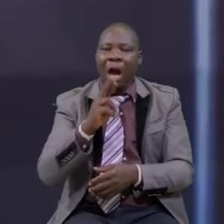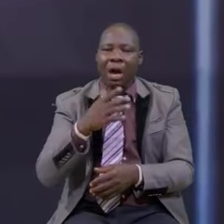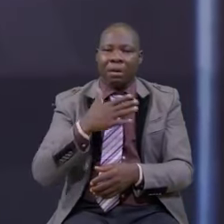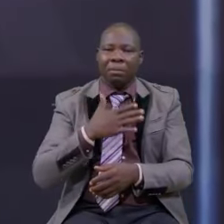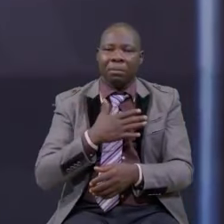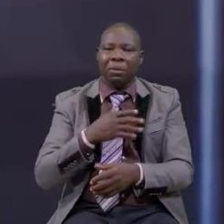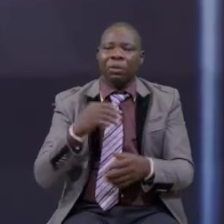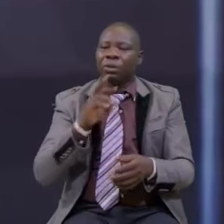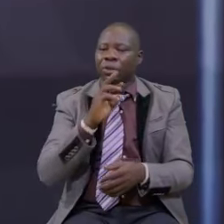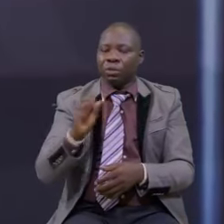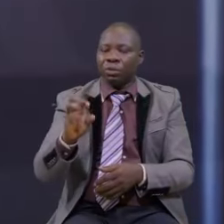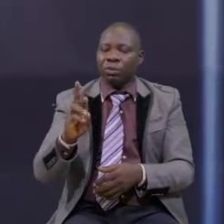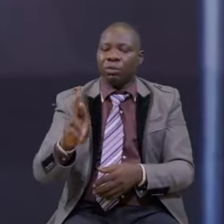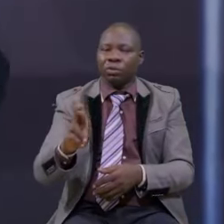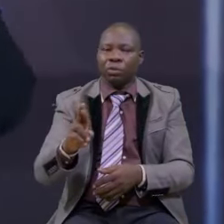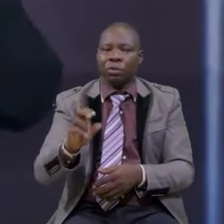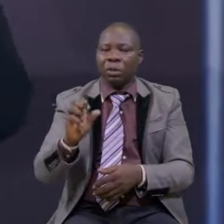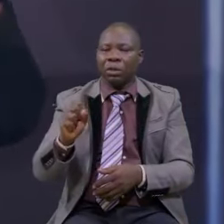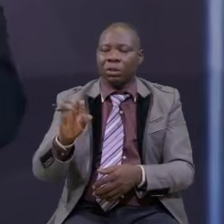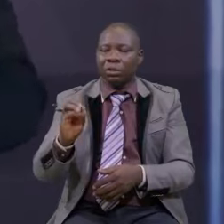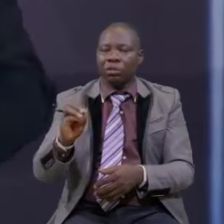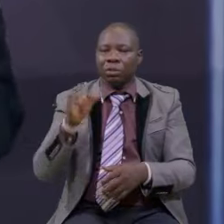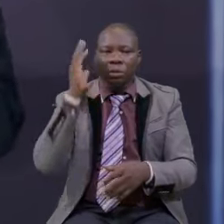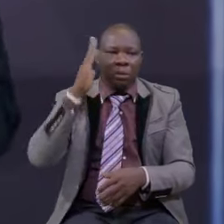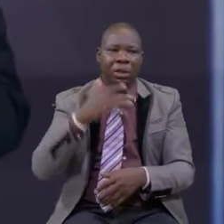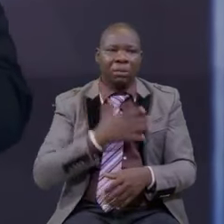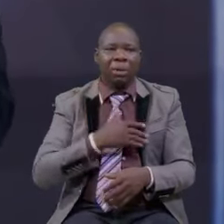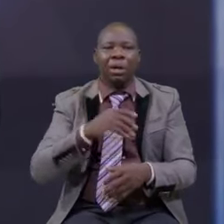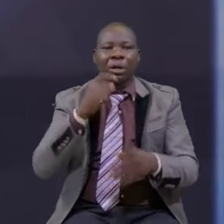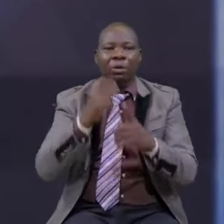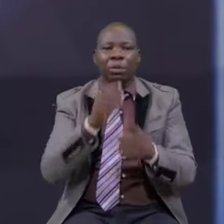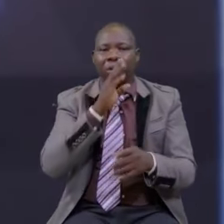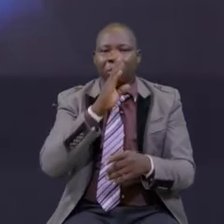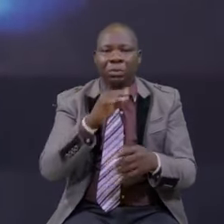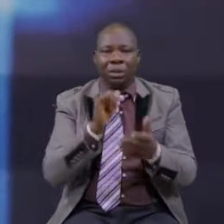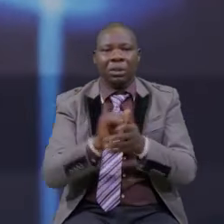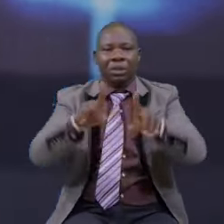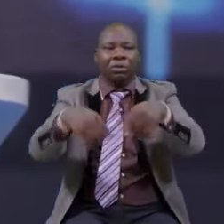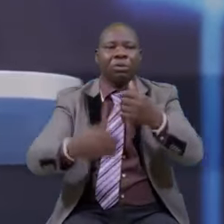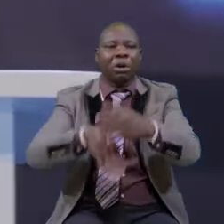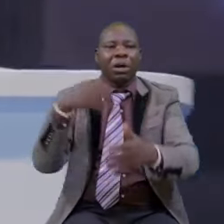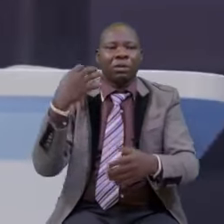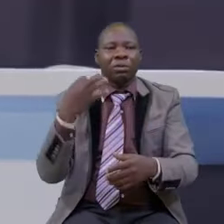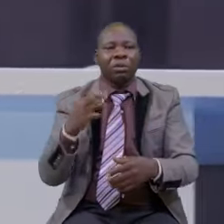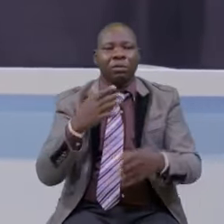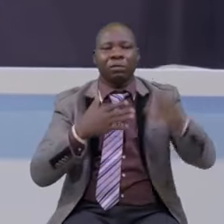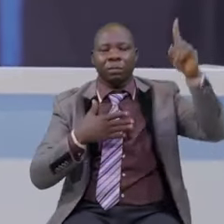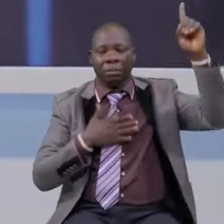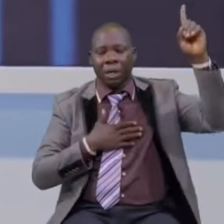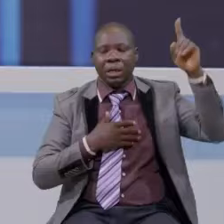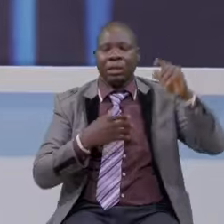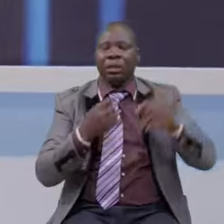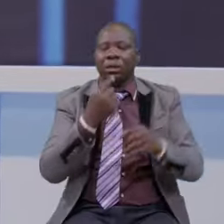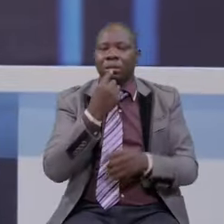so shall my word be that goeth forth out of my